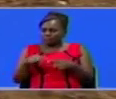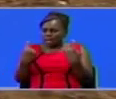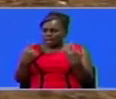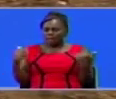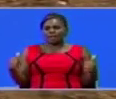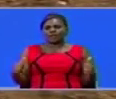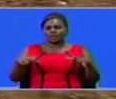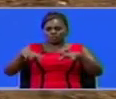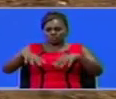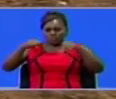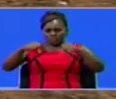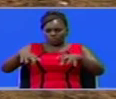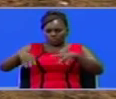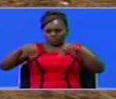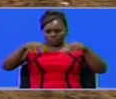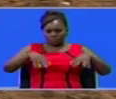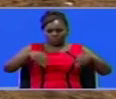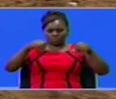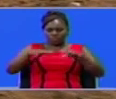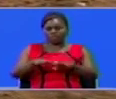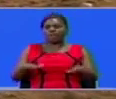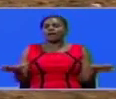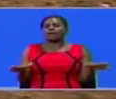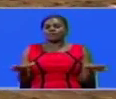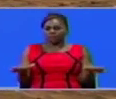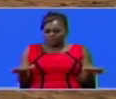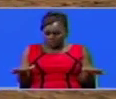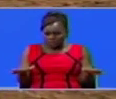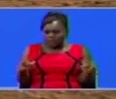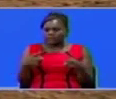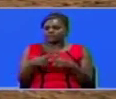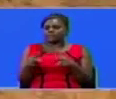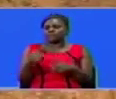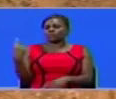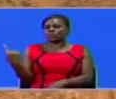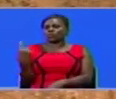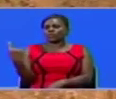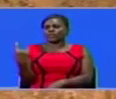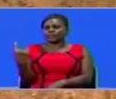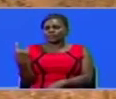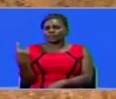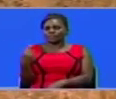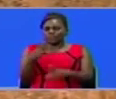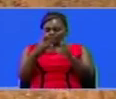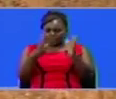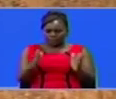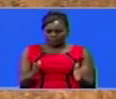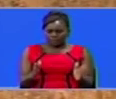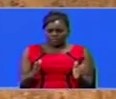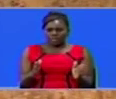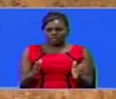The scramble for the savannah grasslands of Laikipia appears to have only just begun. Denson Sarigo, The